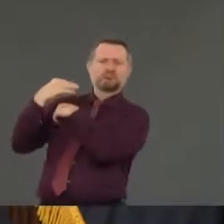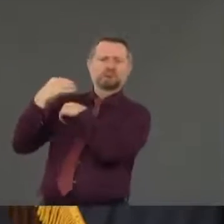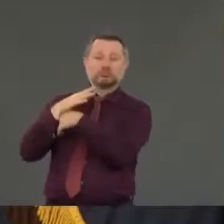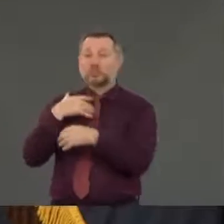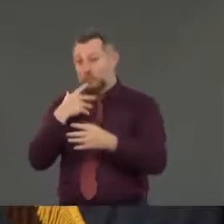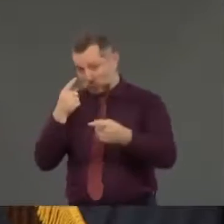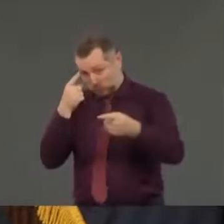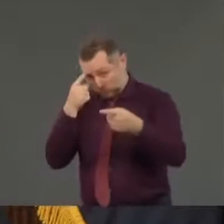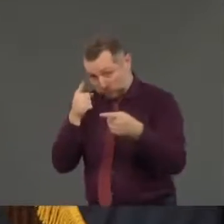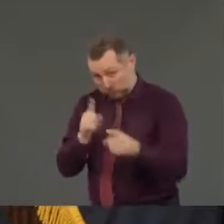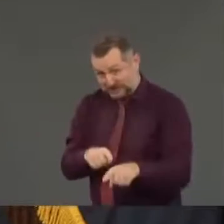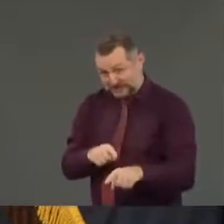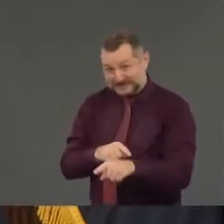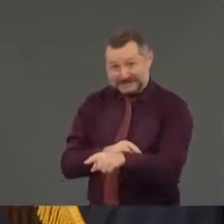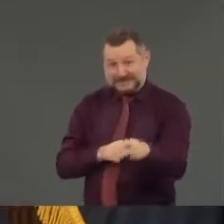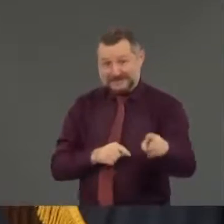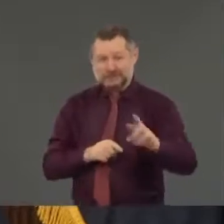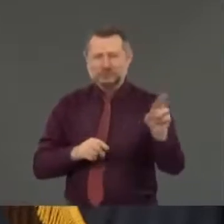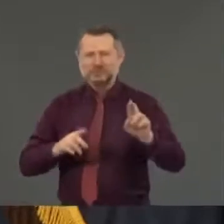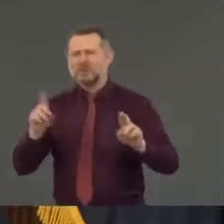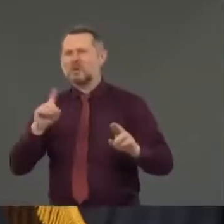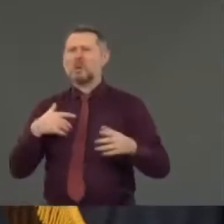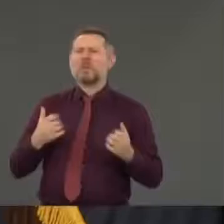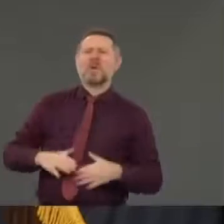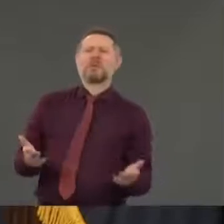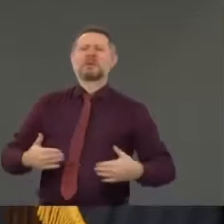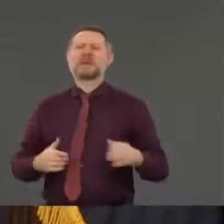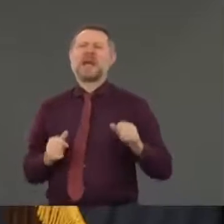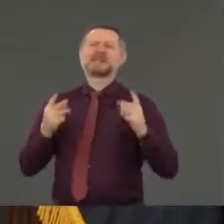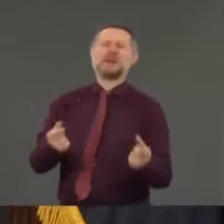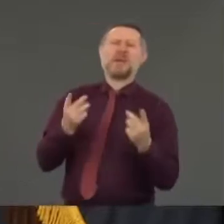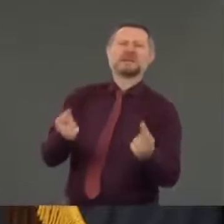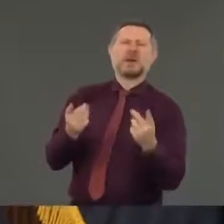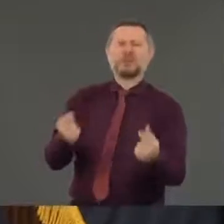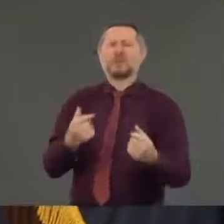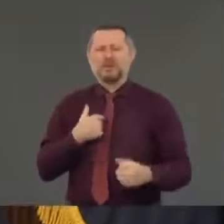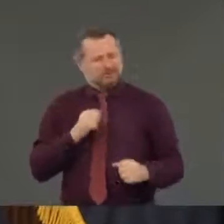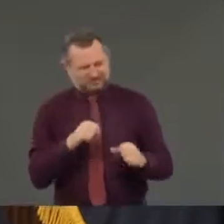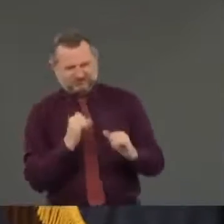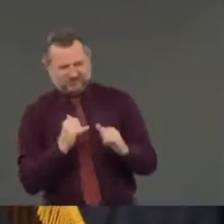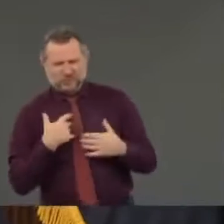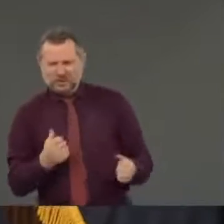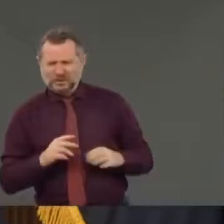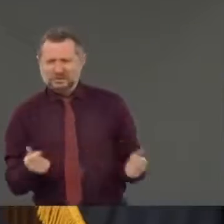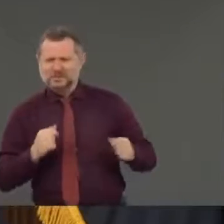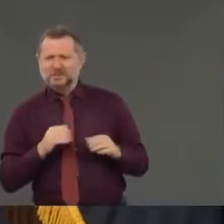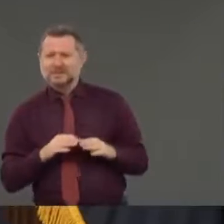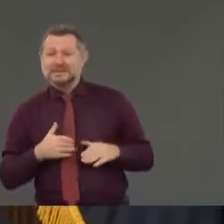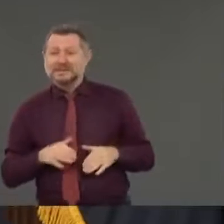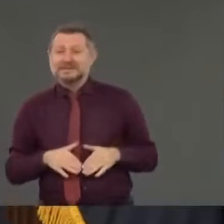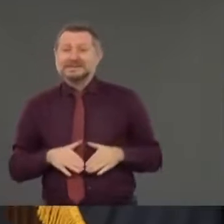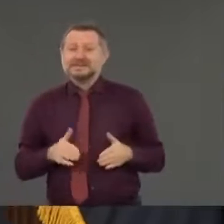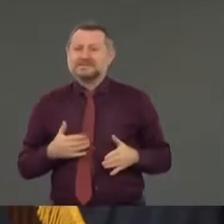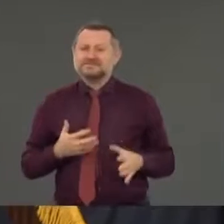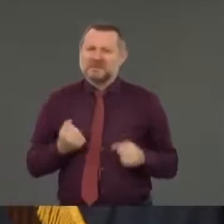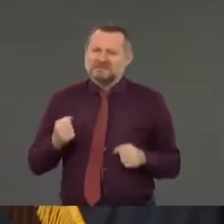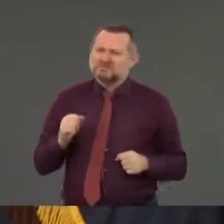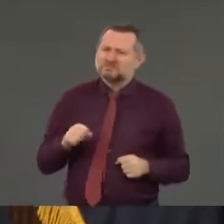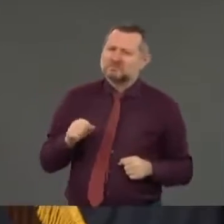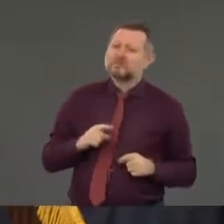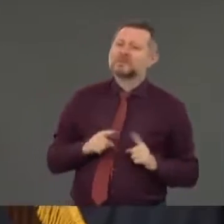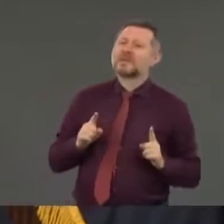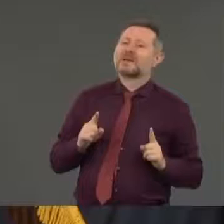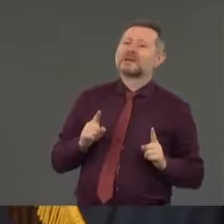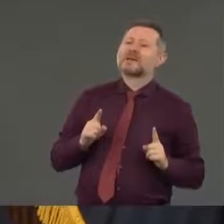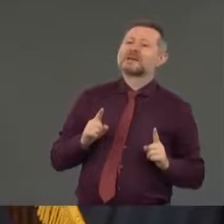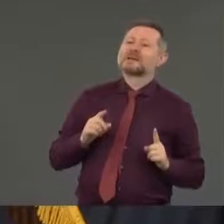officials who say, I want to reopen as soon as possible. I want to reopen as soon as possible. And we are reopening as soon as possible. Possible as determined